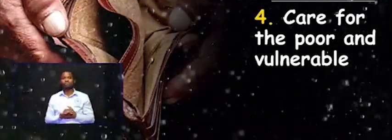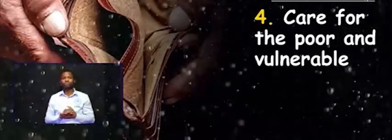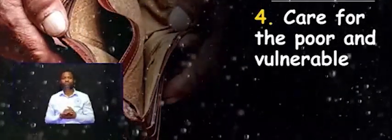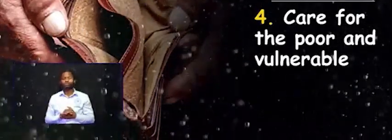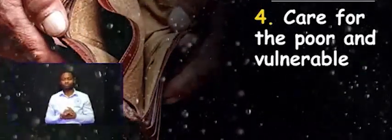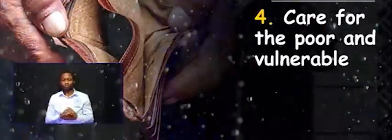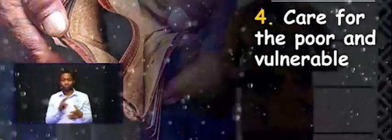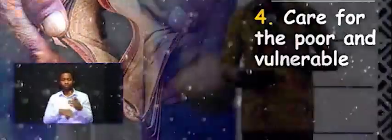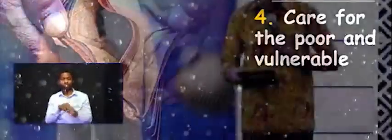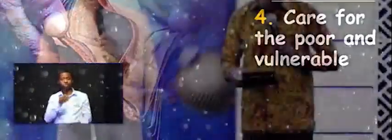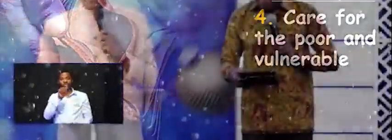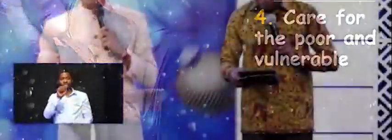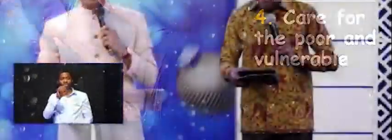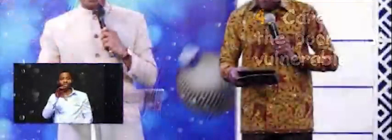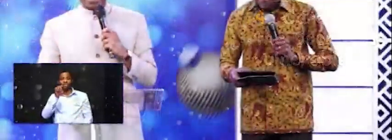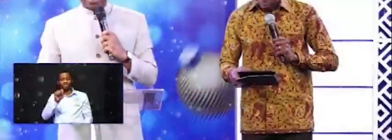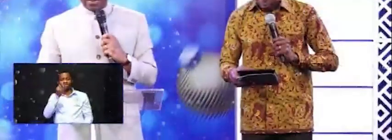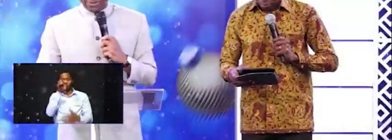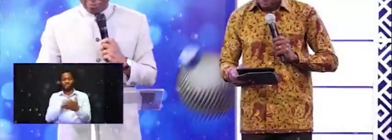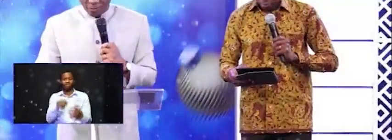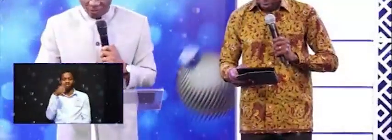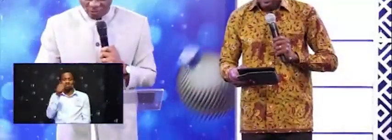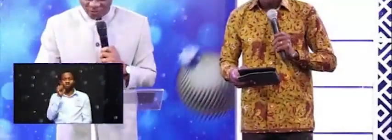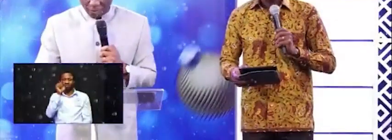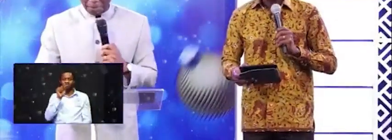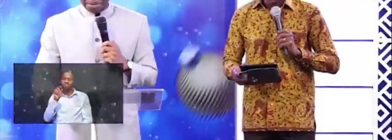Acts chapter 10, still in Cornelius' house,